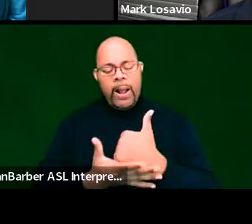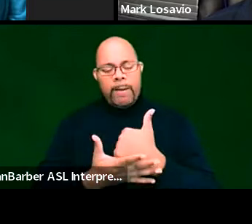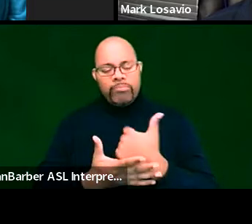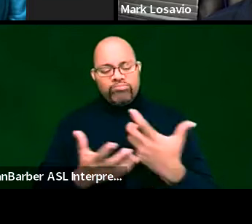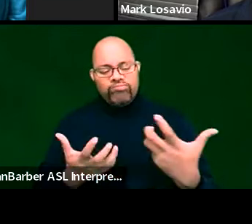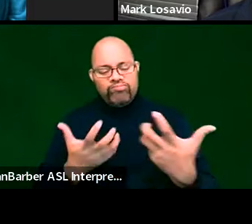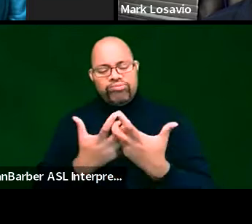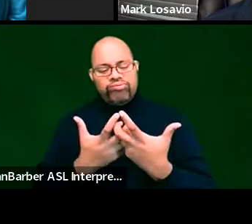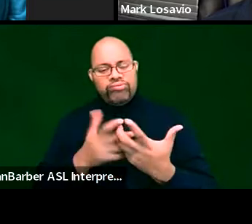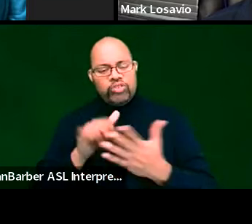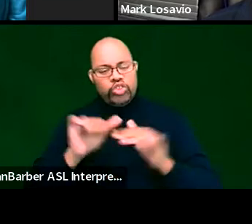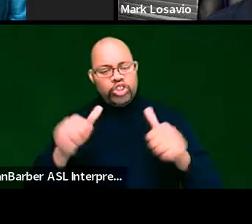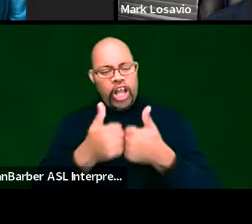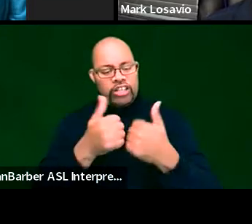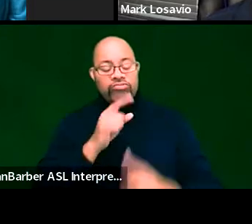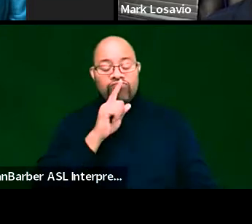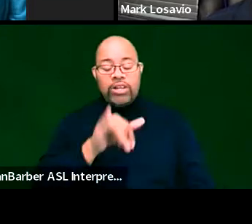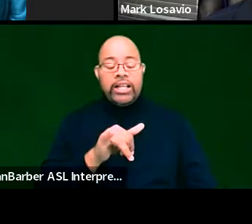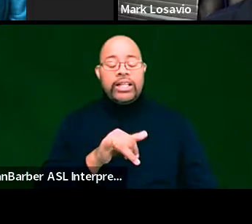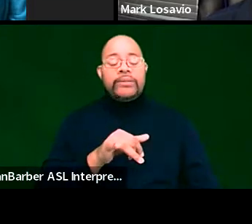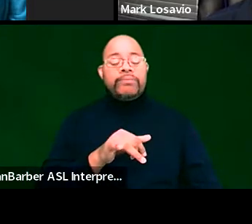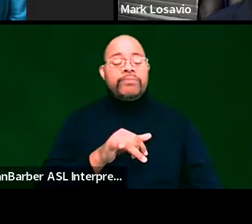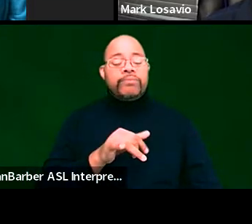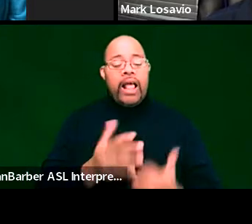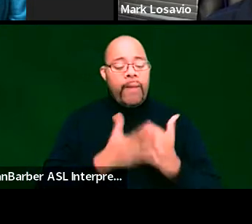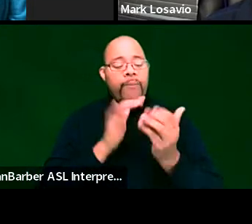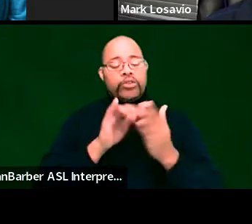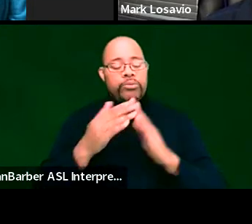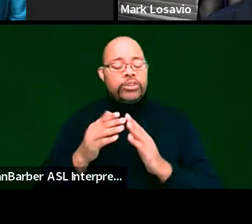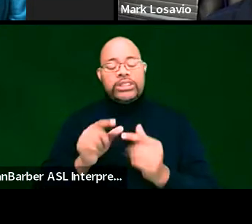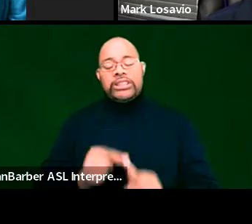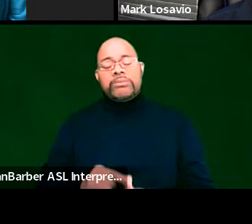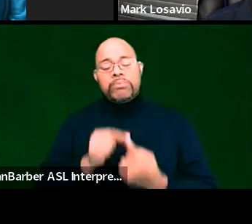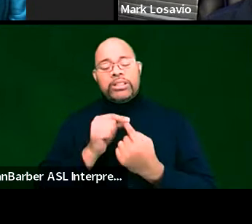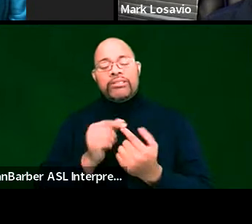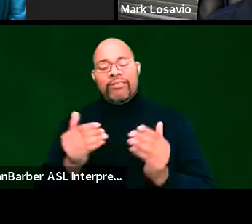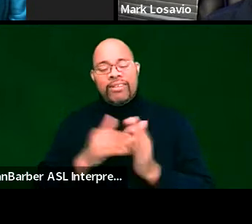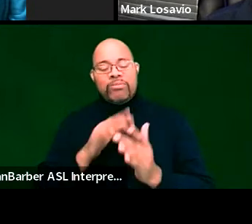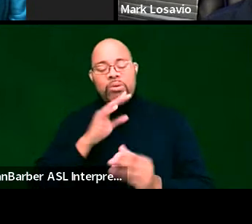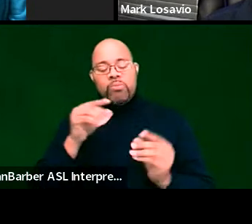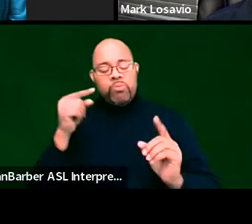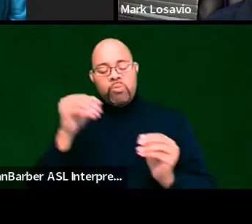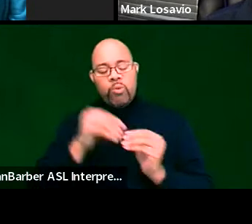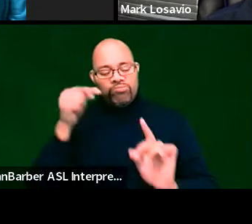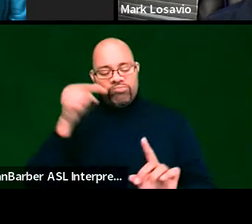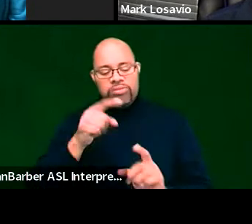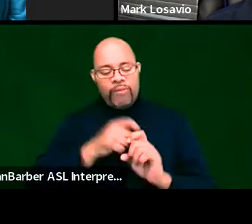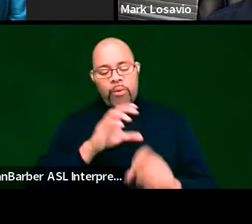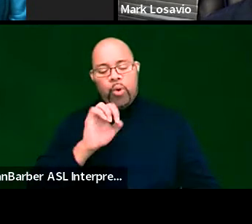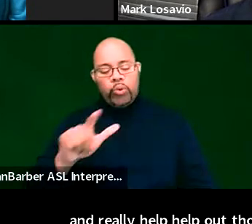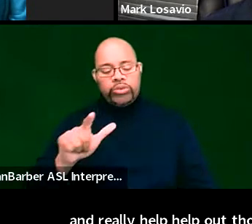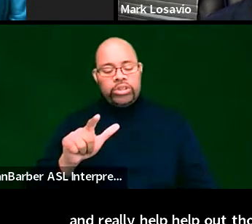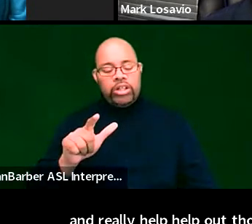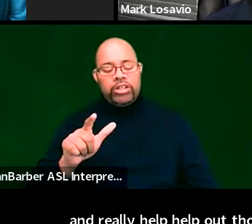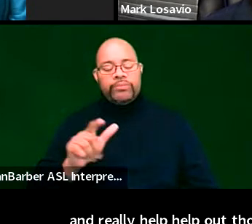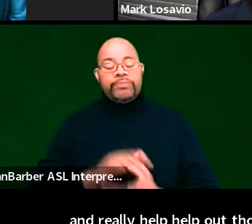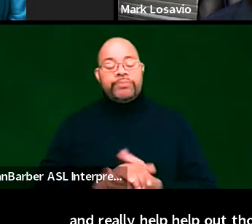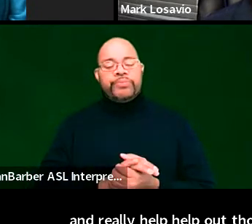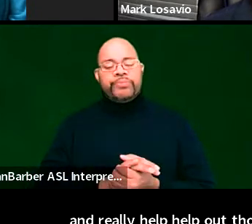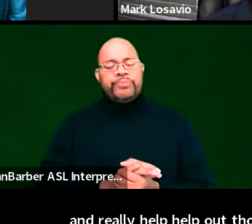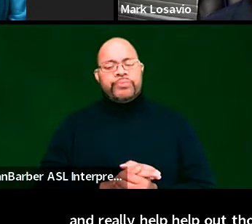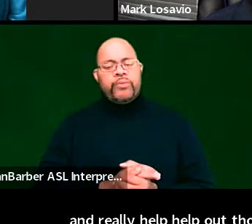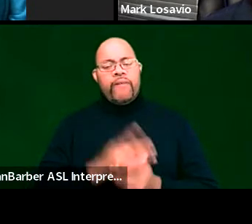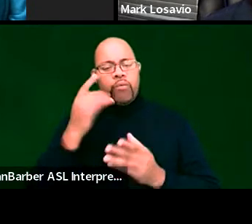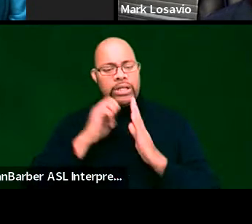those challenges and really help help out those communities, especially, again, I'm speaking more so from the coastal side. And so,